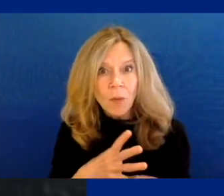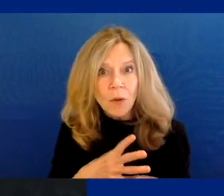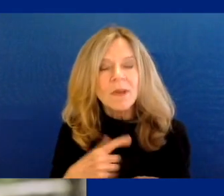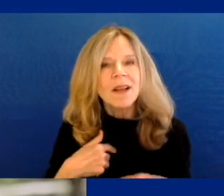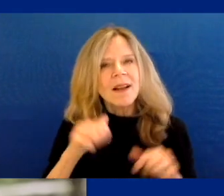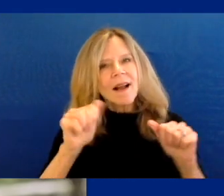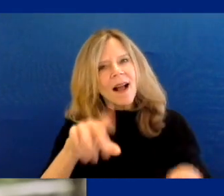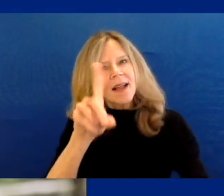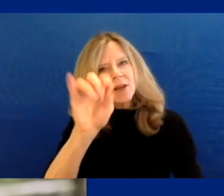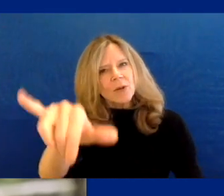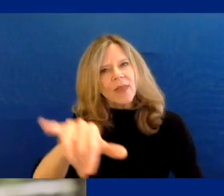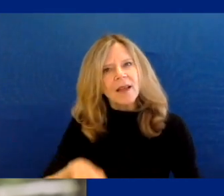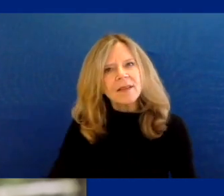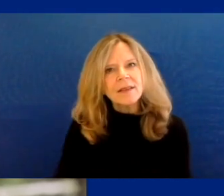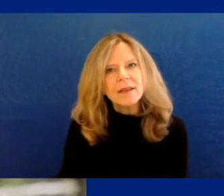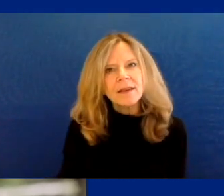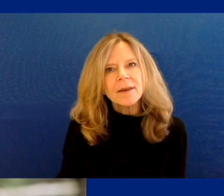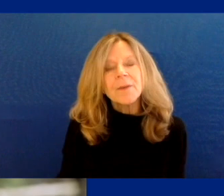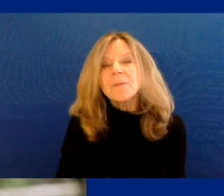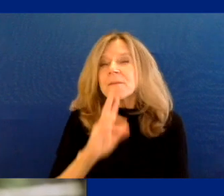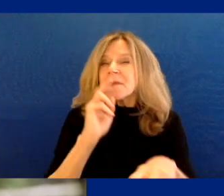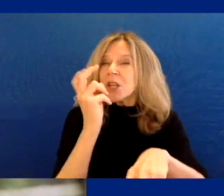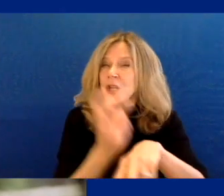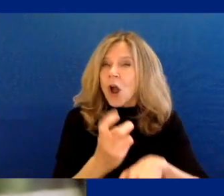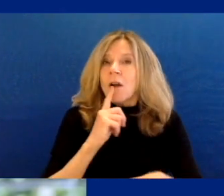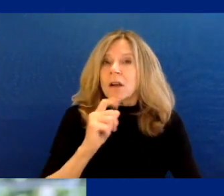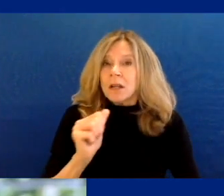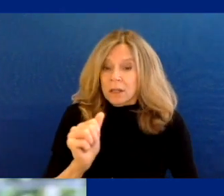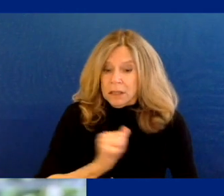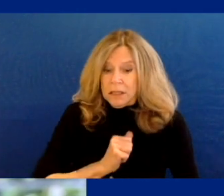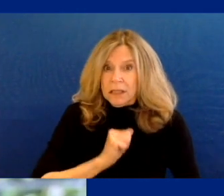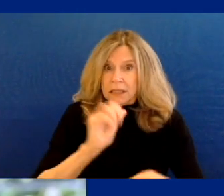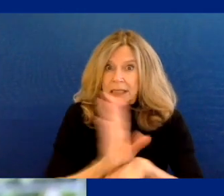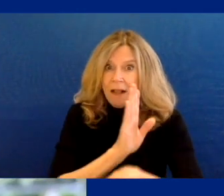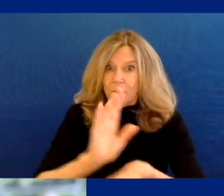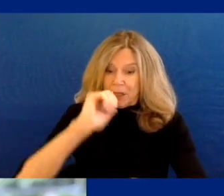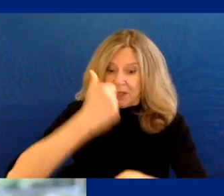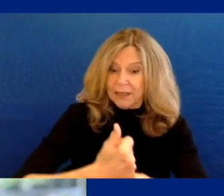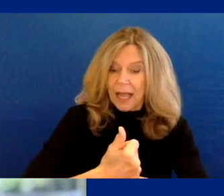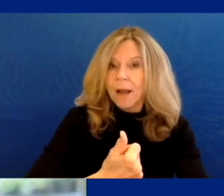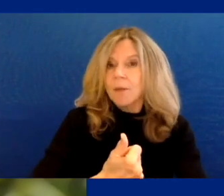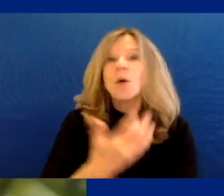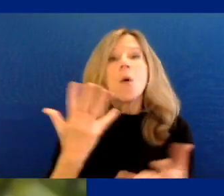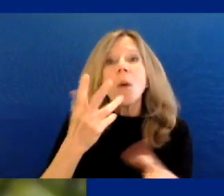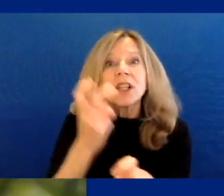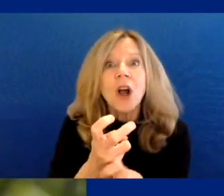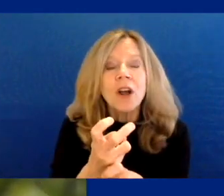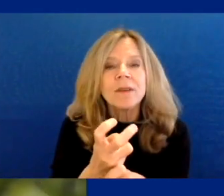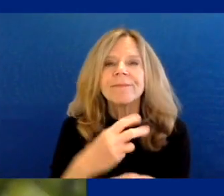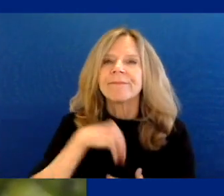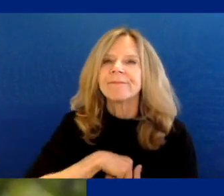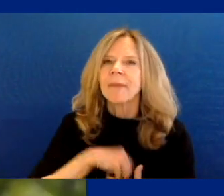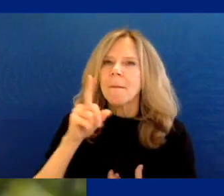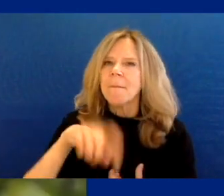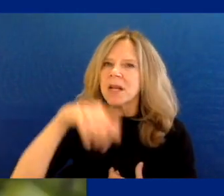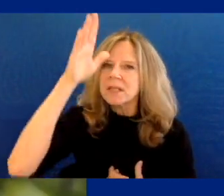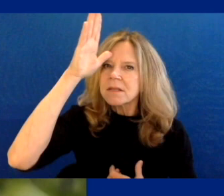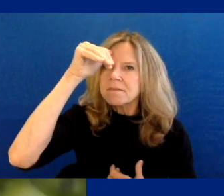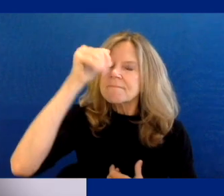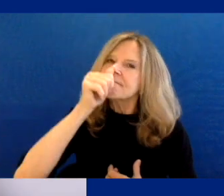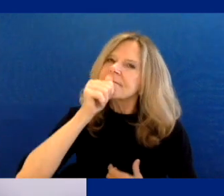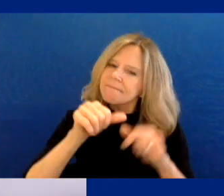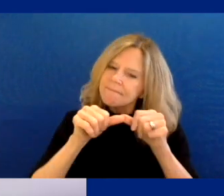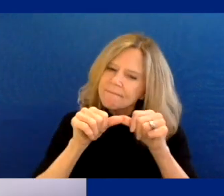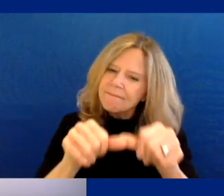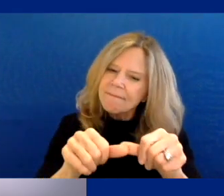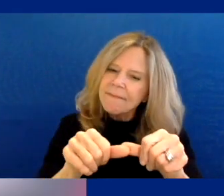too. The hardest things to overcome as an entrepreneur, for me, you really got to have tenacity and